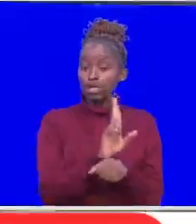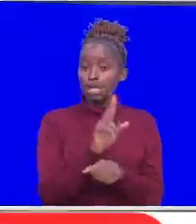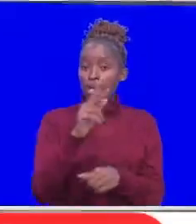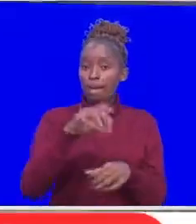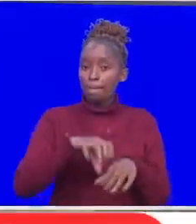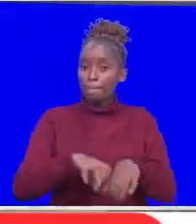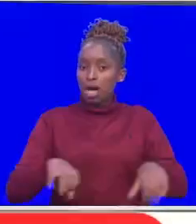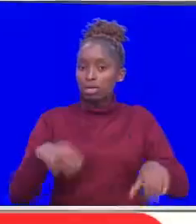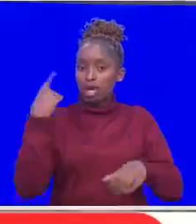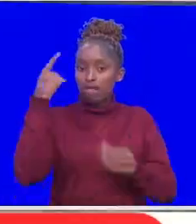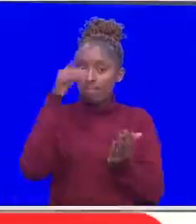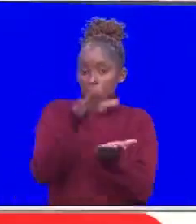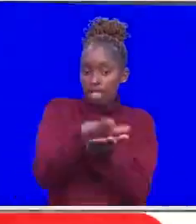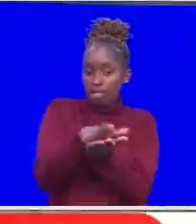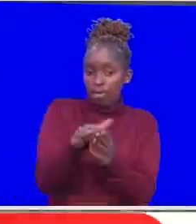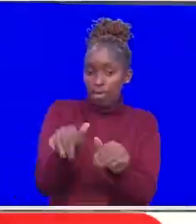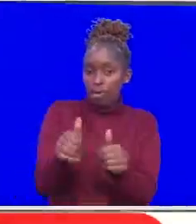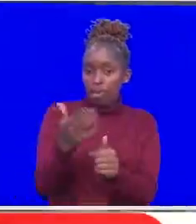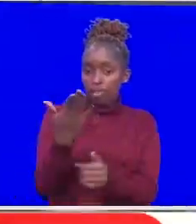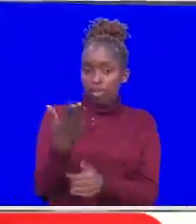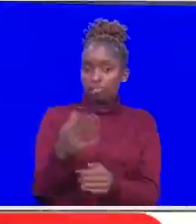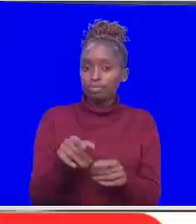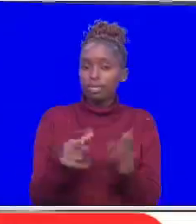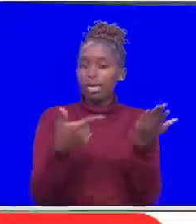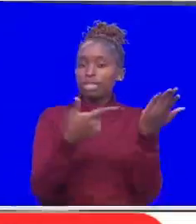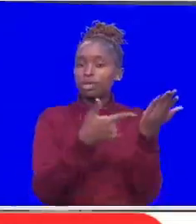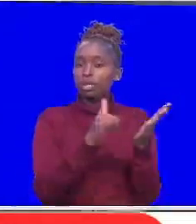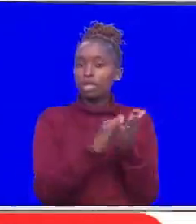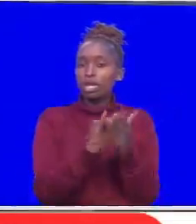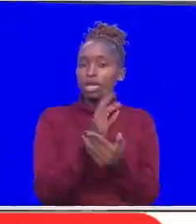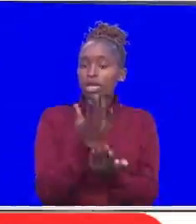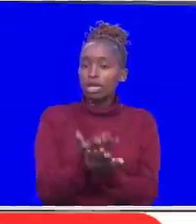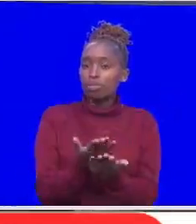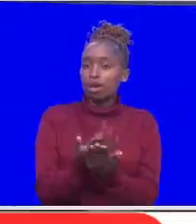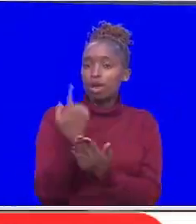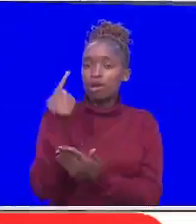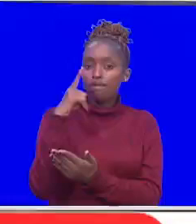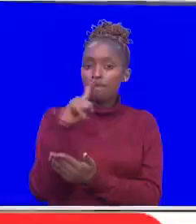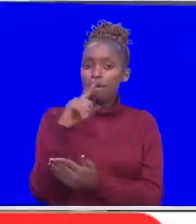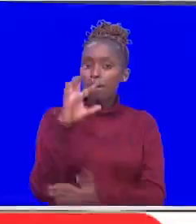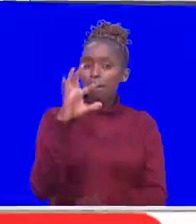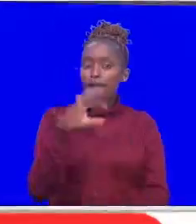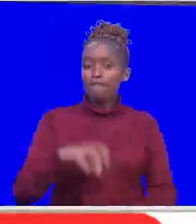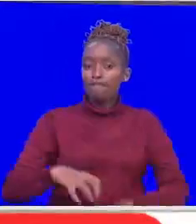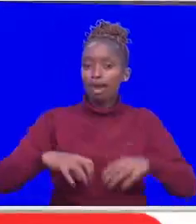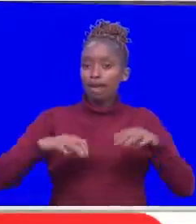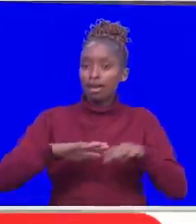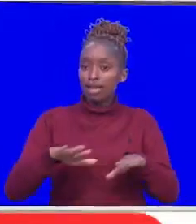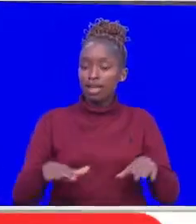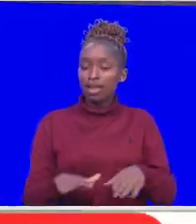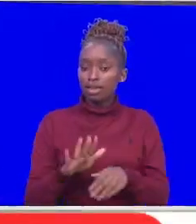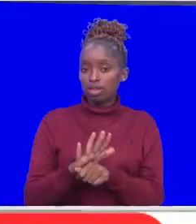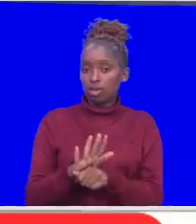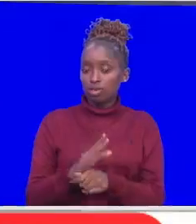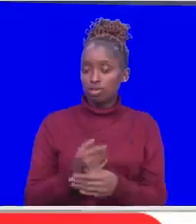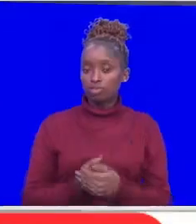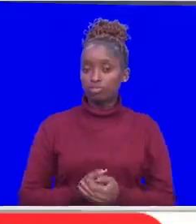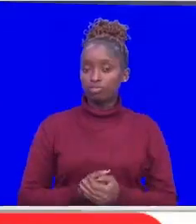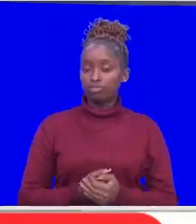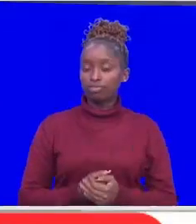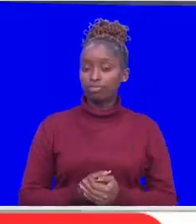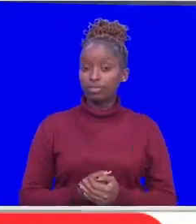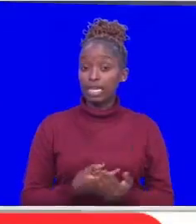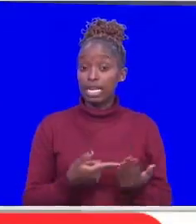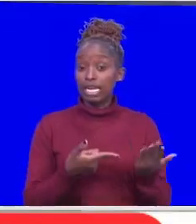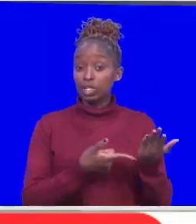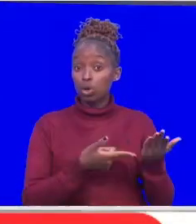for storage. The technology is mostly recommended for flood-prone areas. Na hii teknolojia